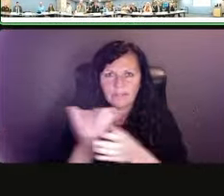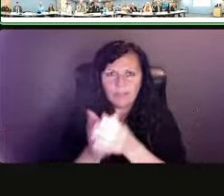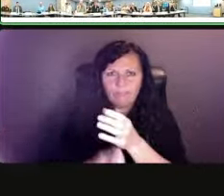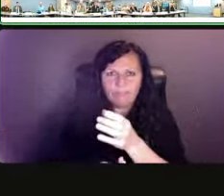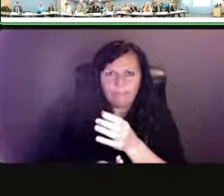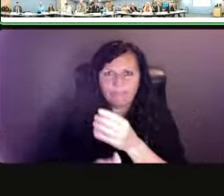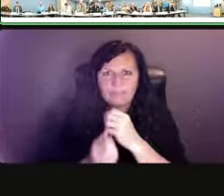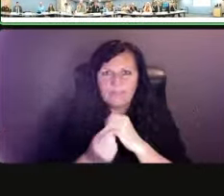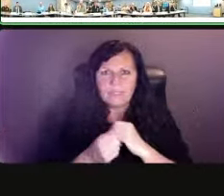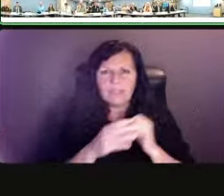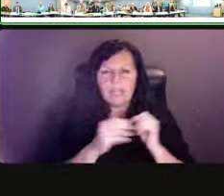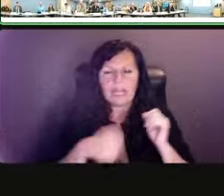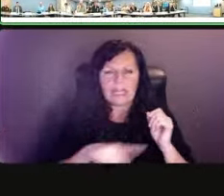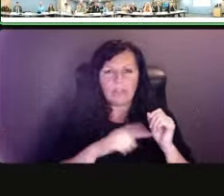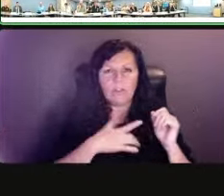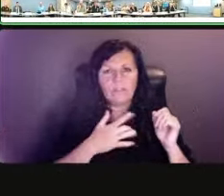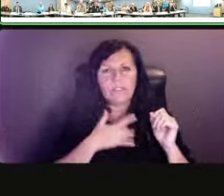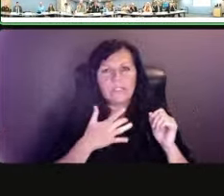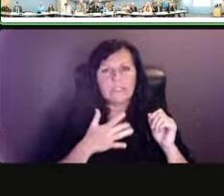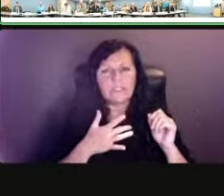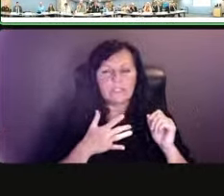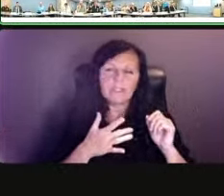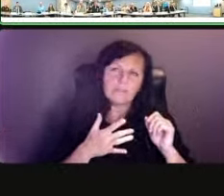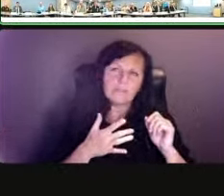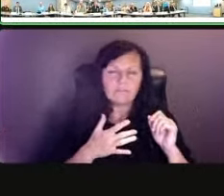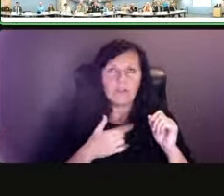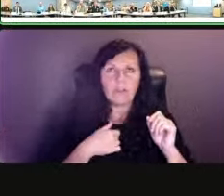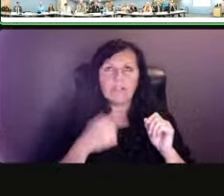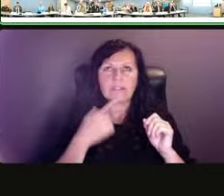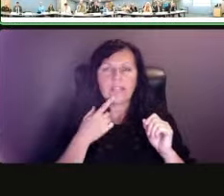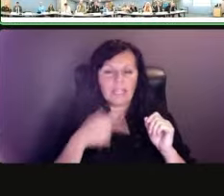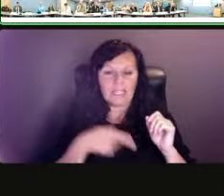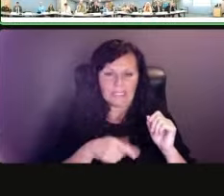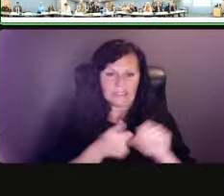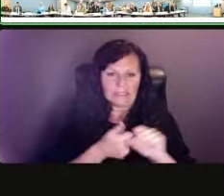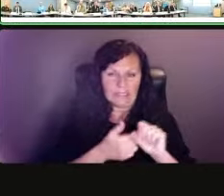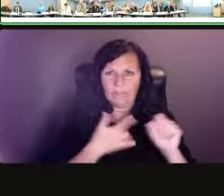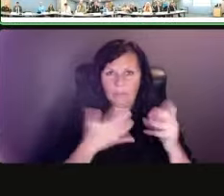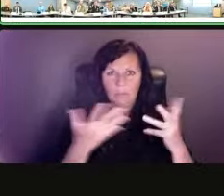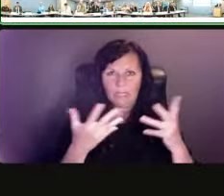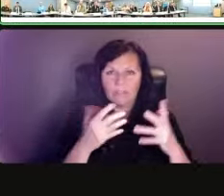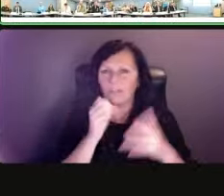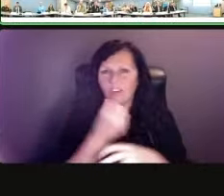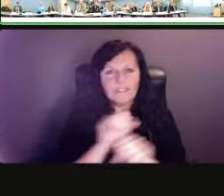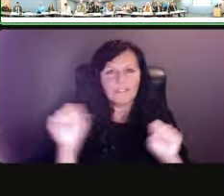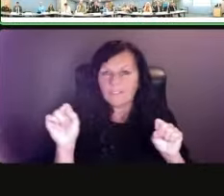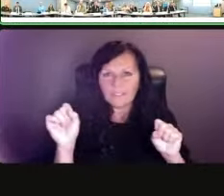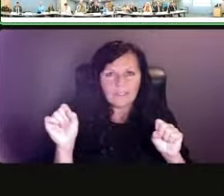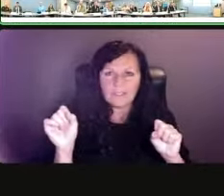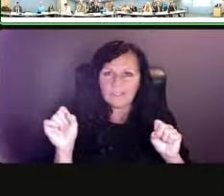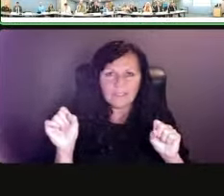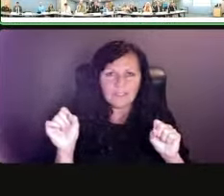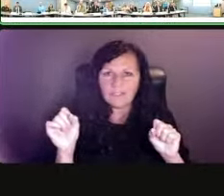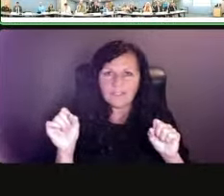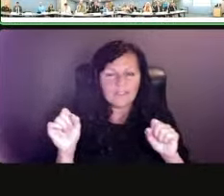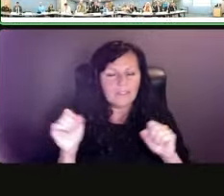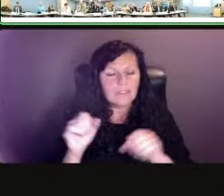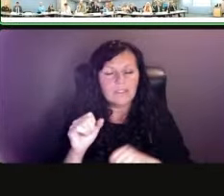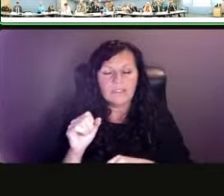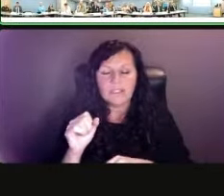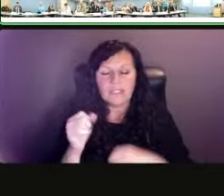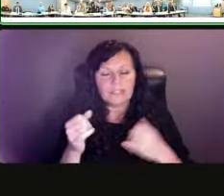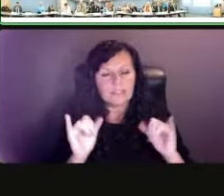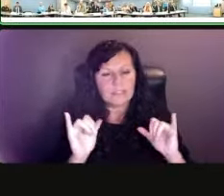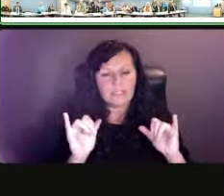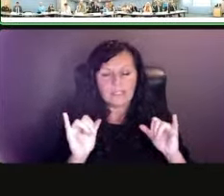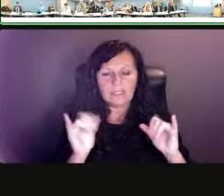and feeling, and I will even say unsafe. And yet we have